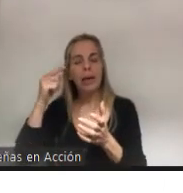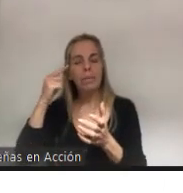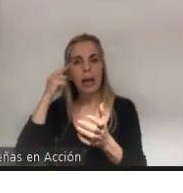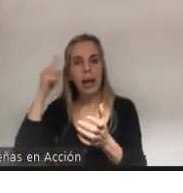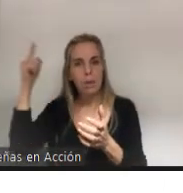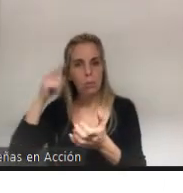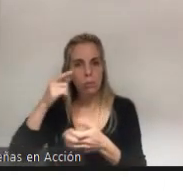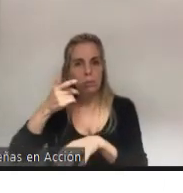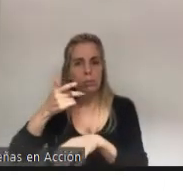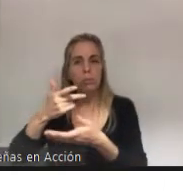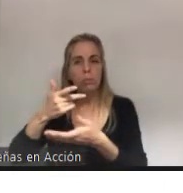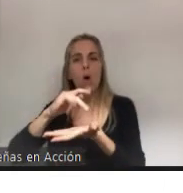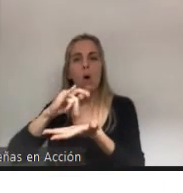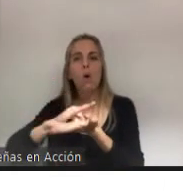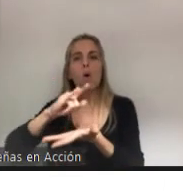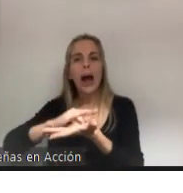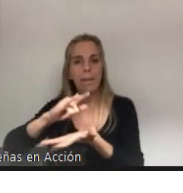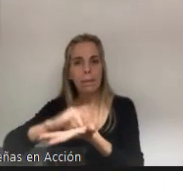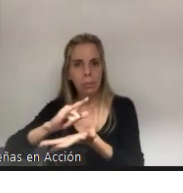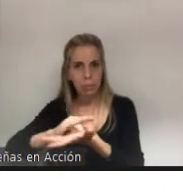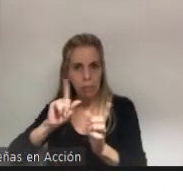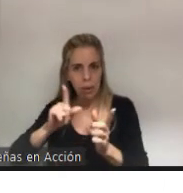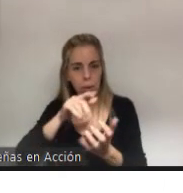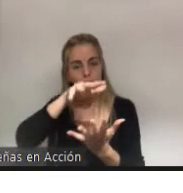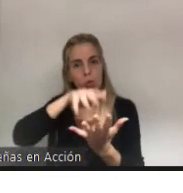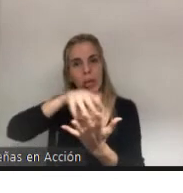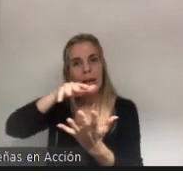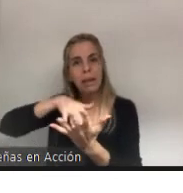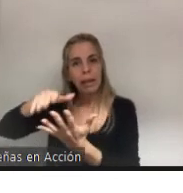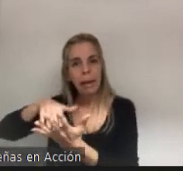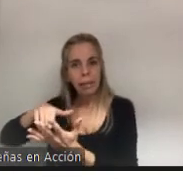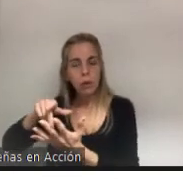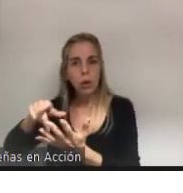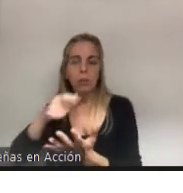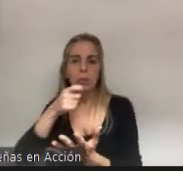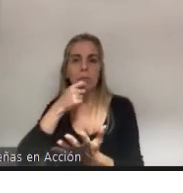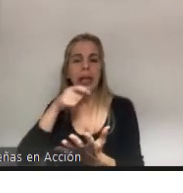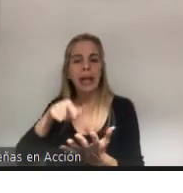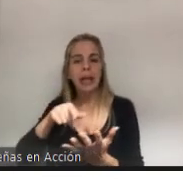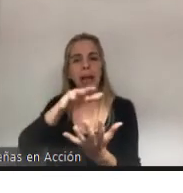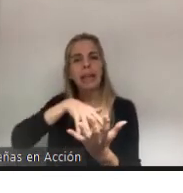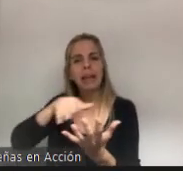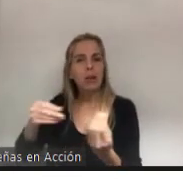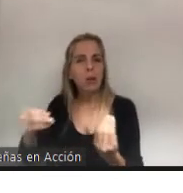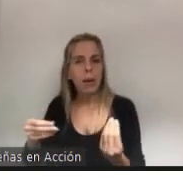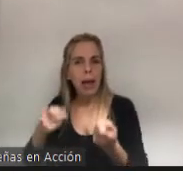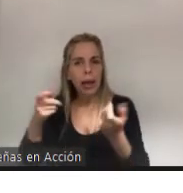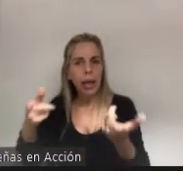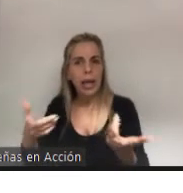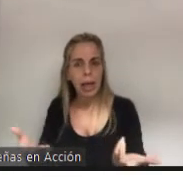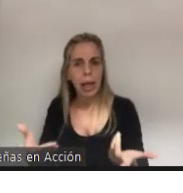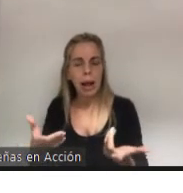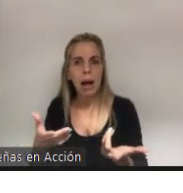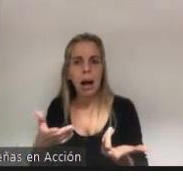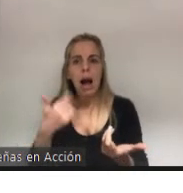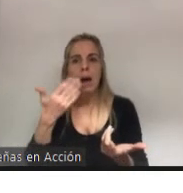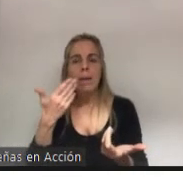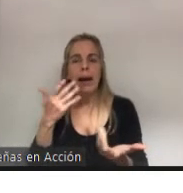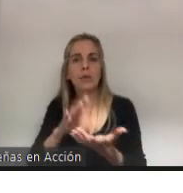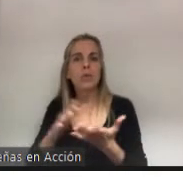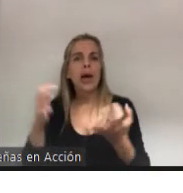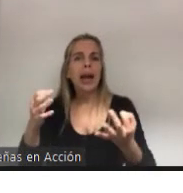Some of the texts that had been published on Wuhan Soup had been published on El País newspaper. They wanted to nail on a